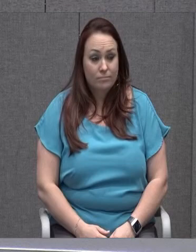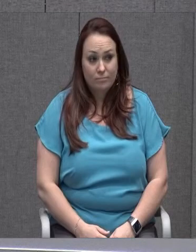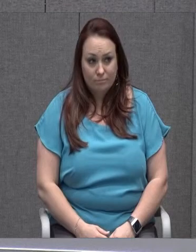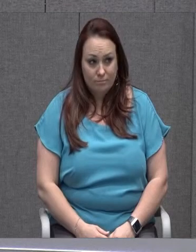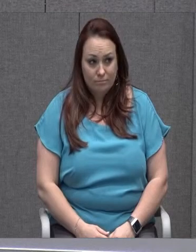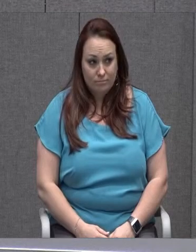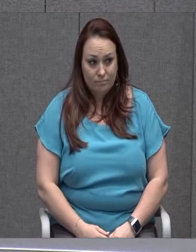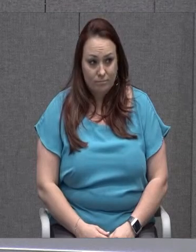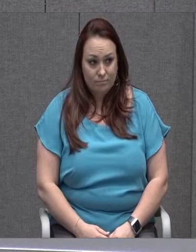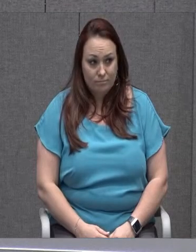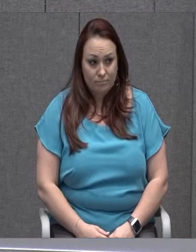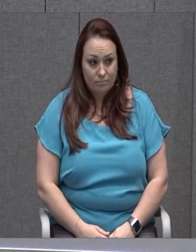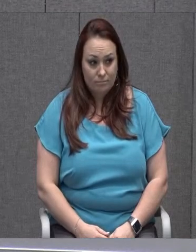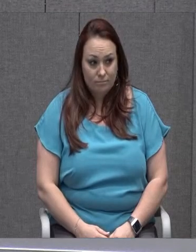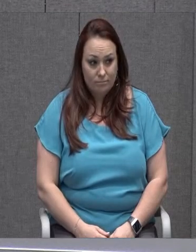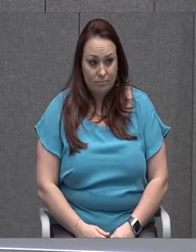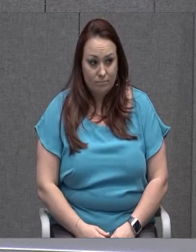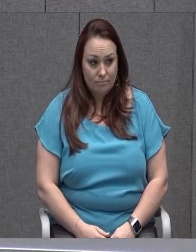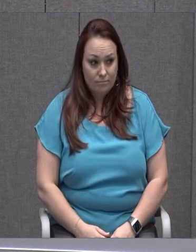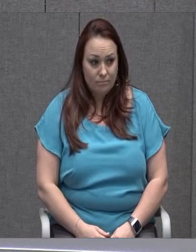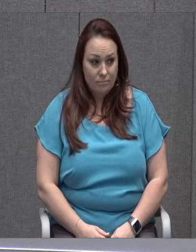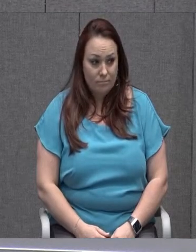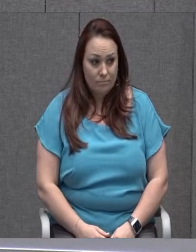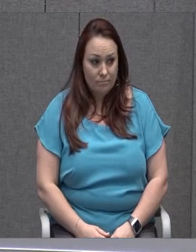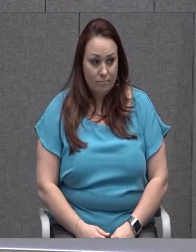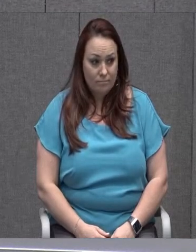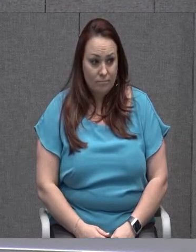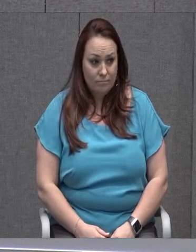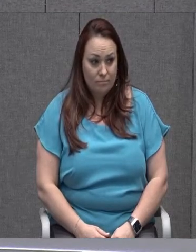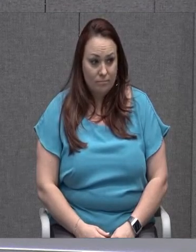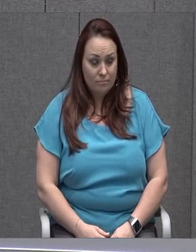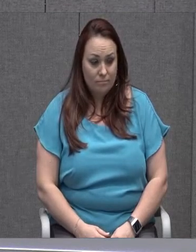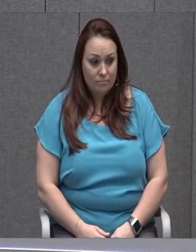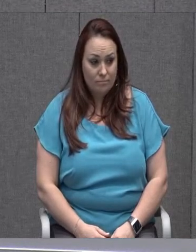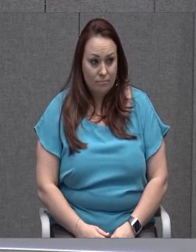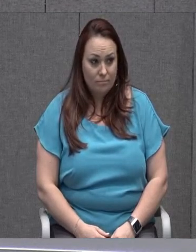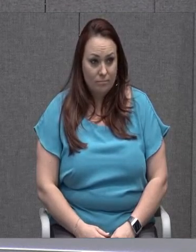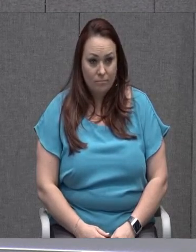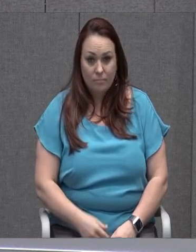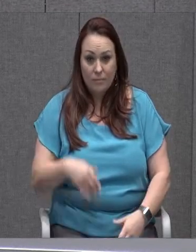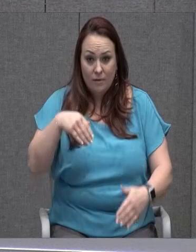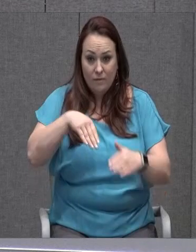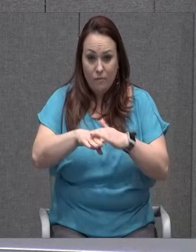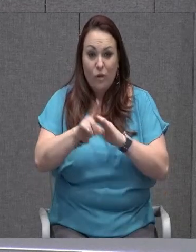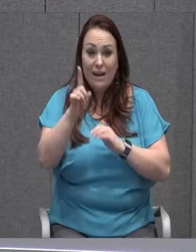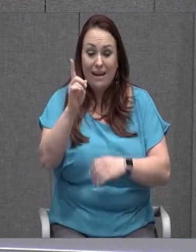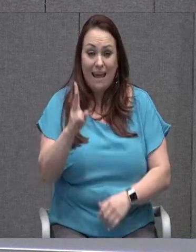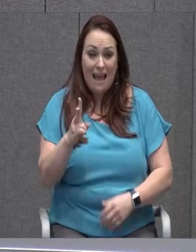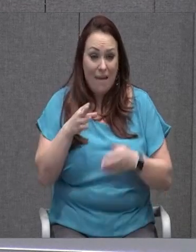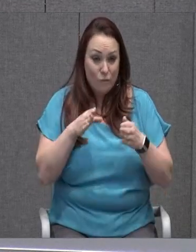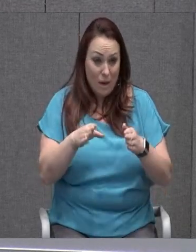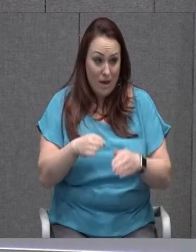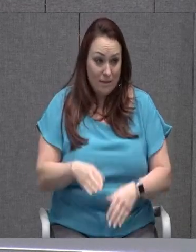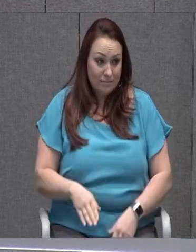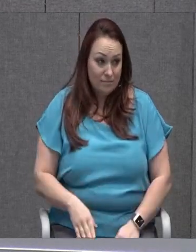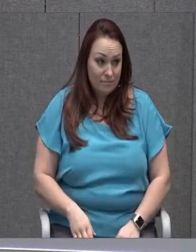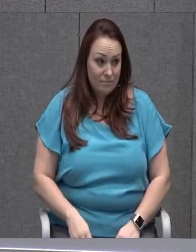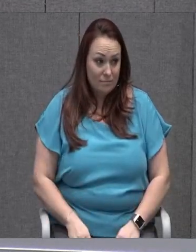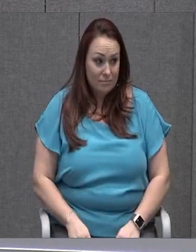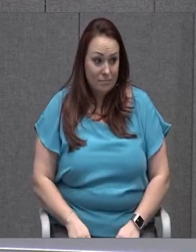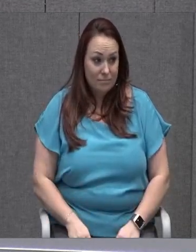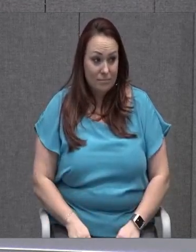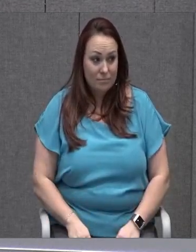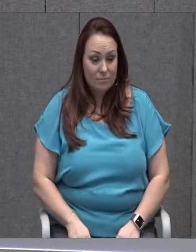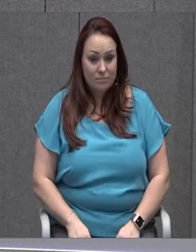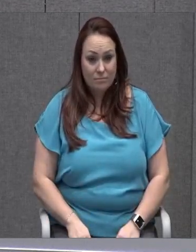zapato caiga al piso. Entonces, vas a meter tu pie a la mitad. You're going to put your foot in halfway. Y le vas a dar